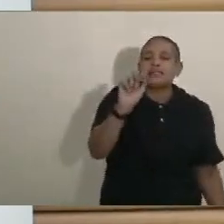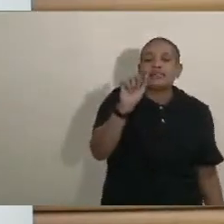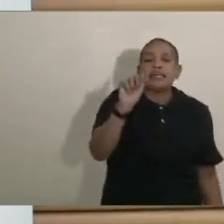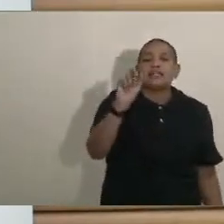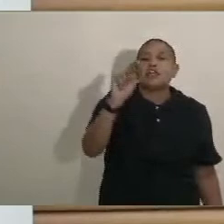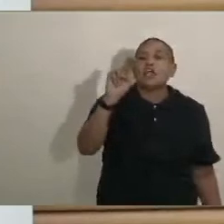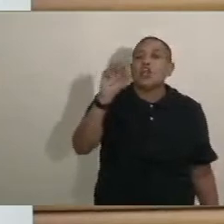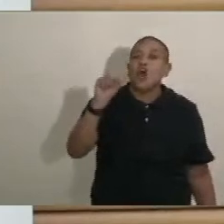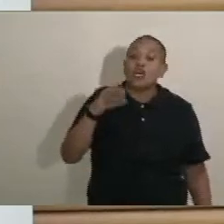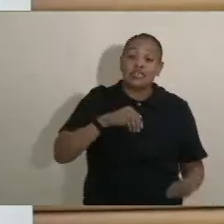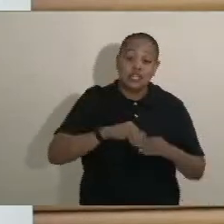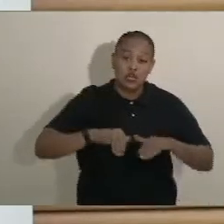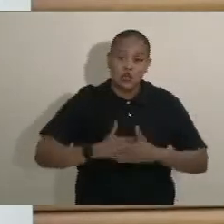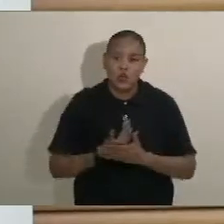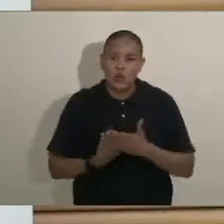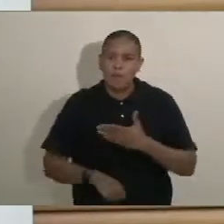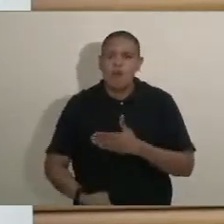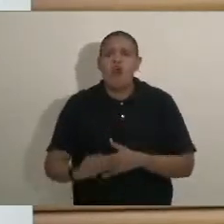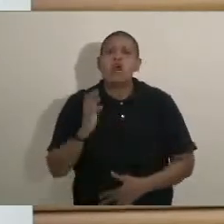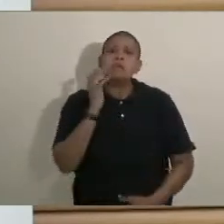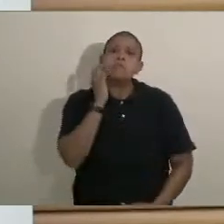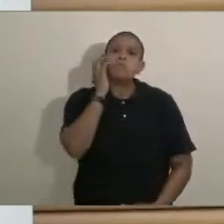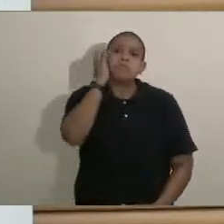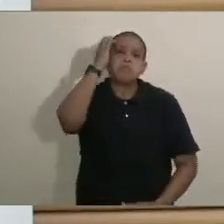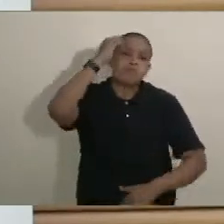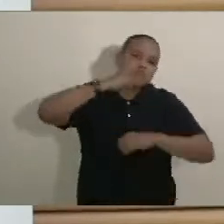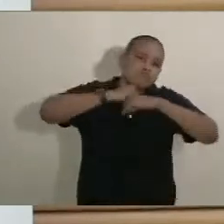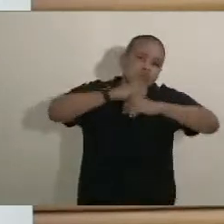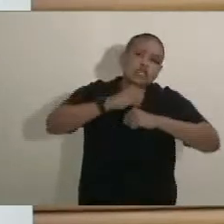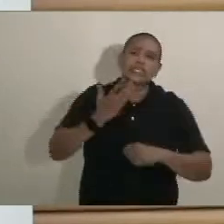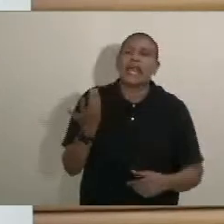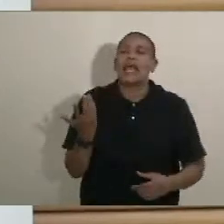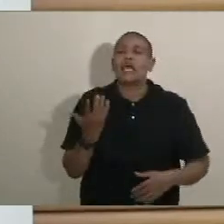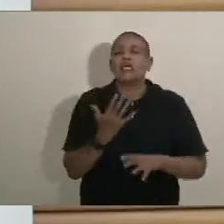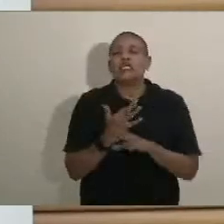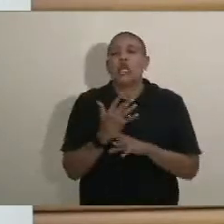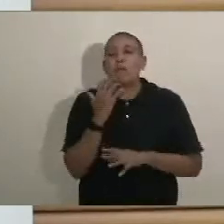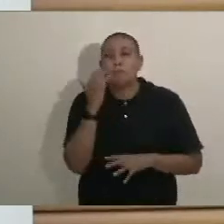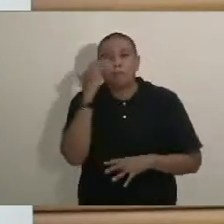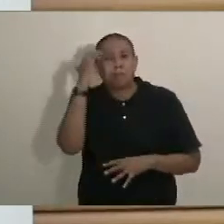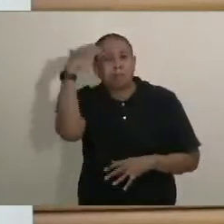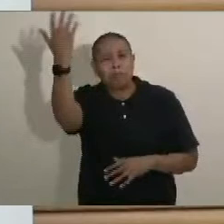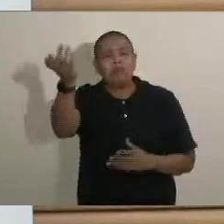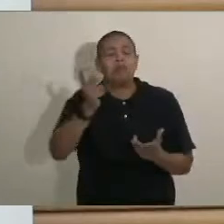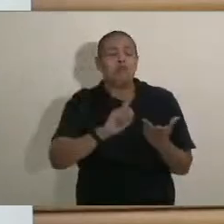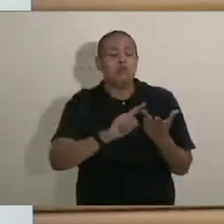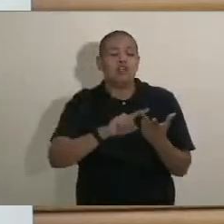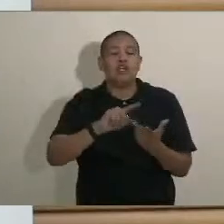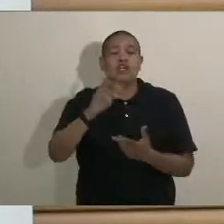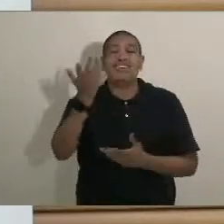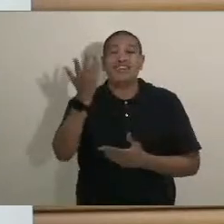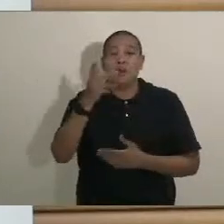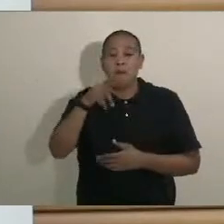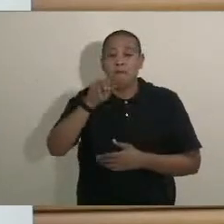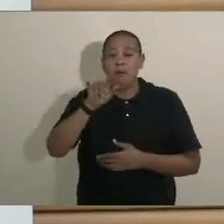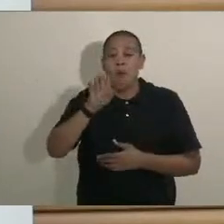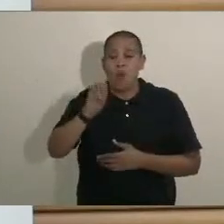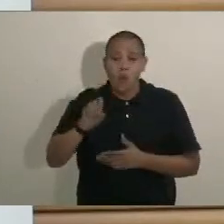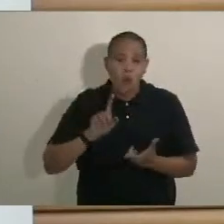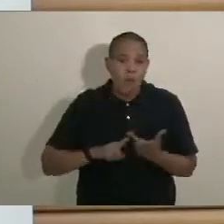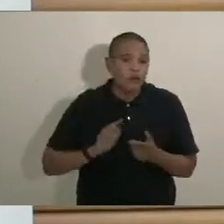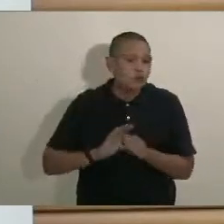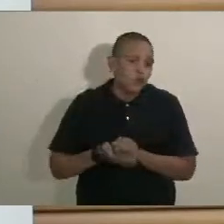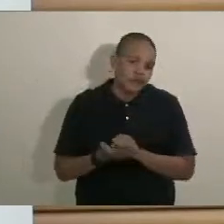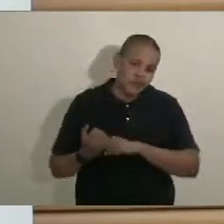in newborn, measles, rubella, polio, and of course COVID in the case of